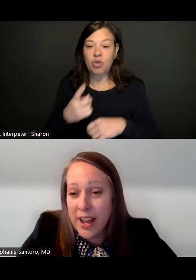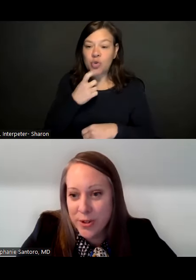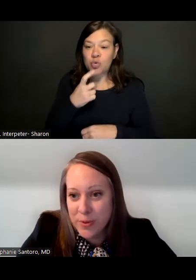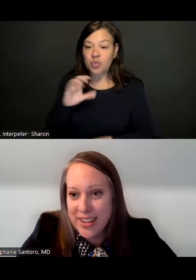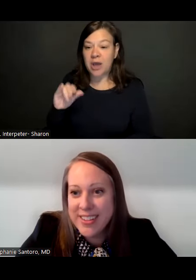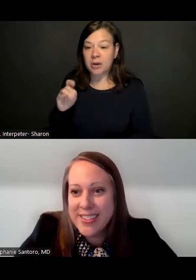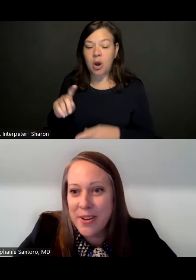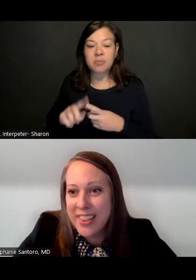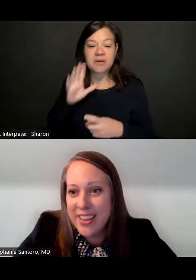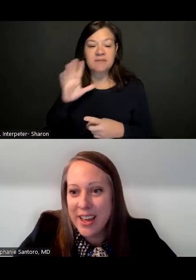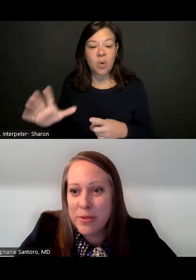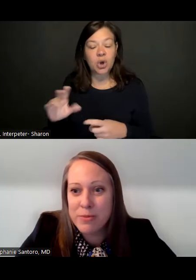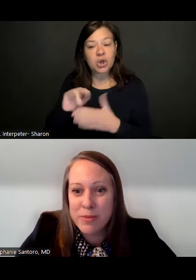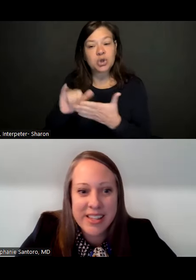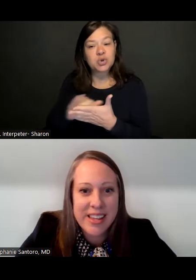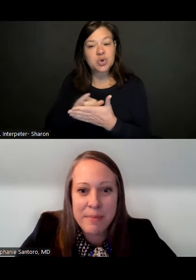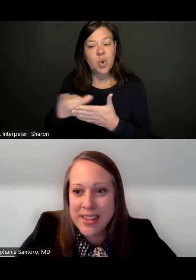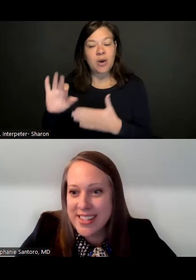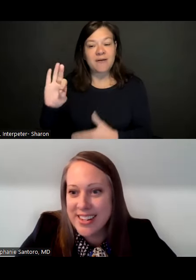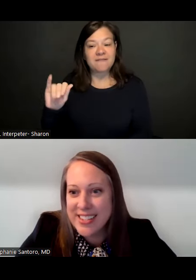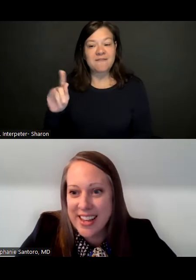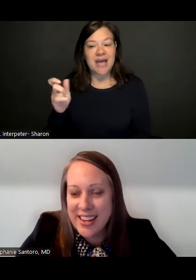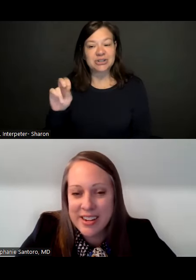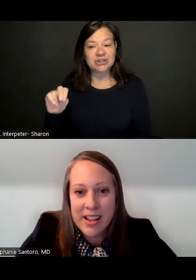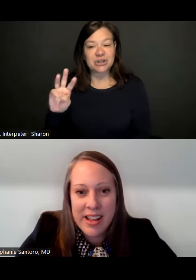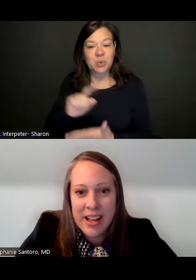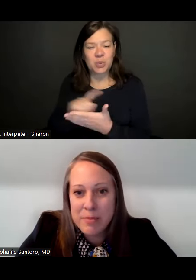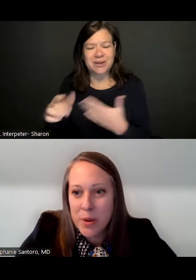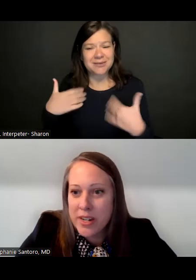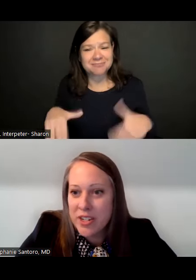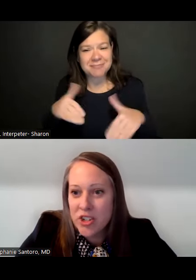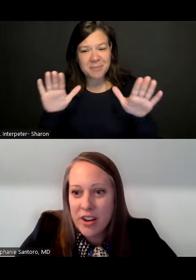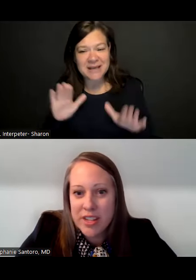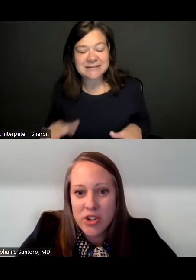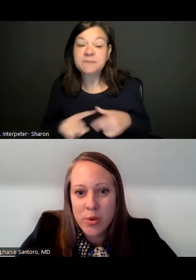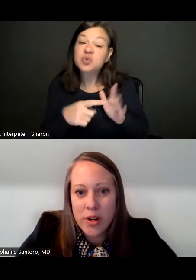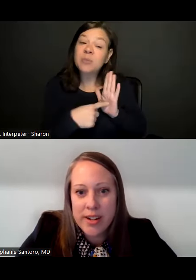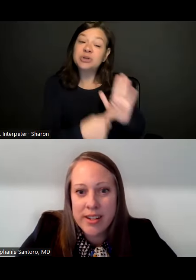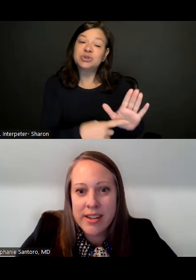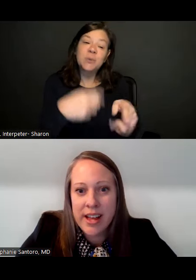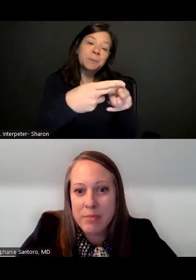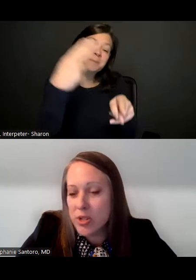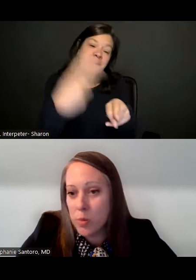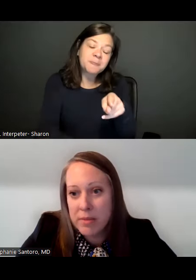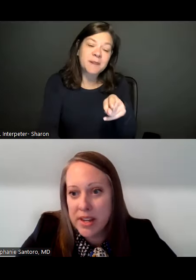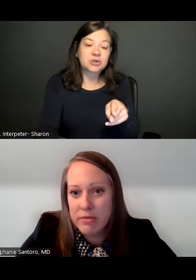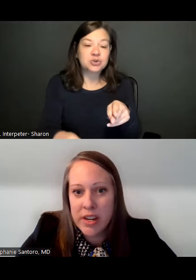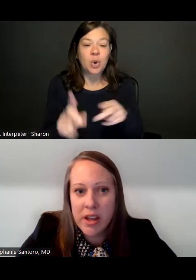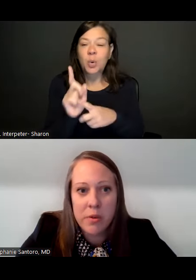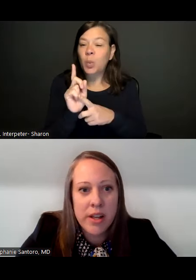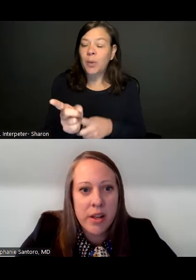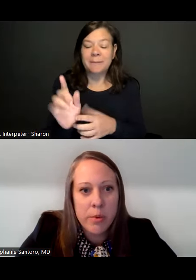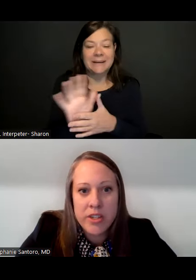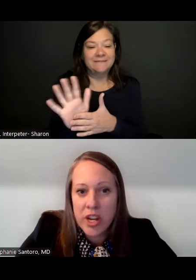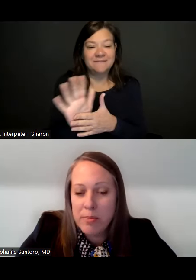York Fashion Week. So I thought that was really amazing and exciting. So I wanted to share this short, just 1 minute